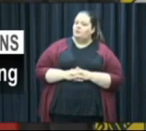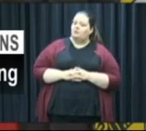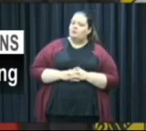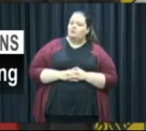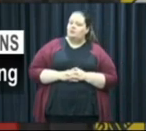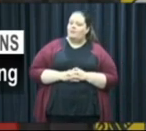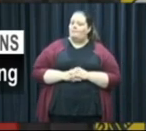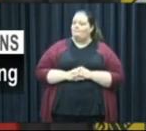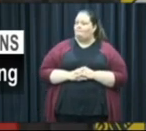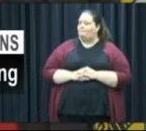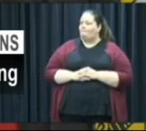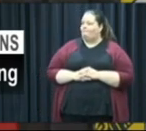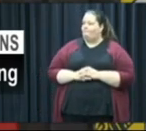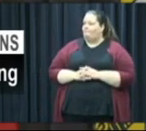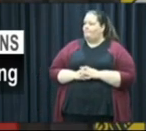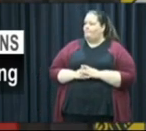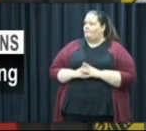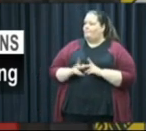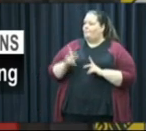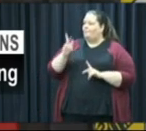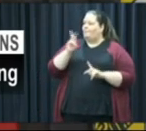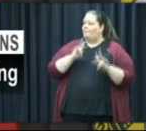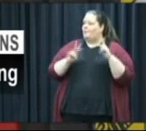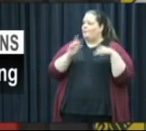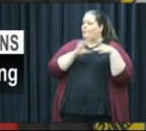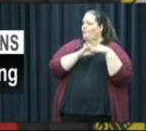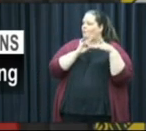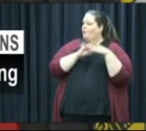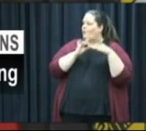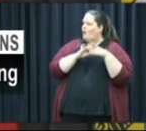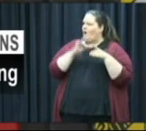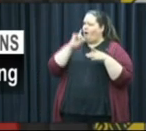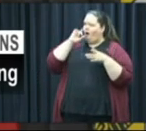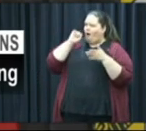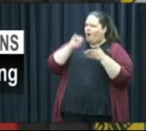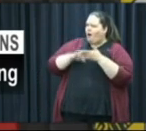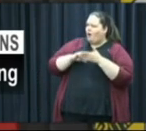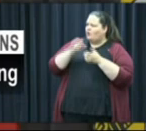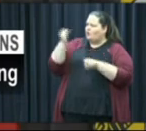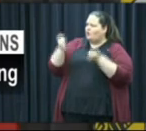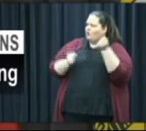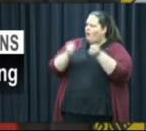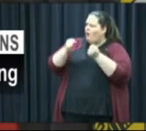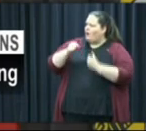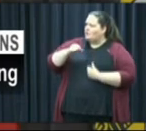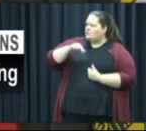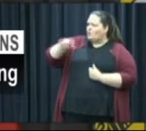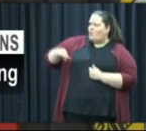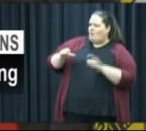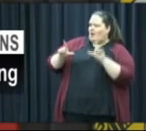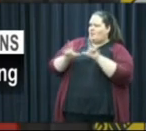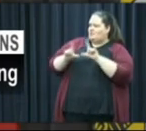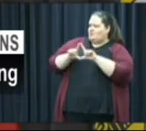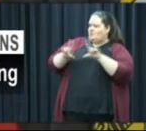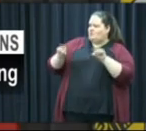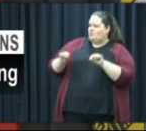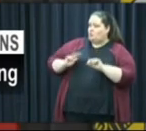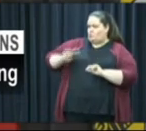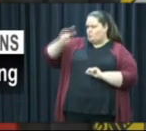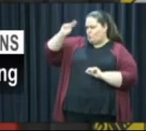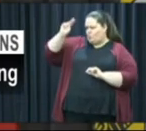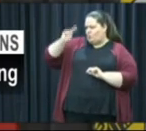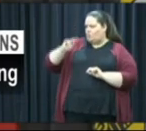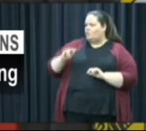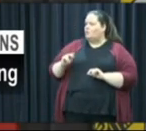audience about more Quebec cars in New Brunswick, especially in the north. Other than the pass system